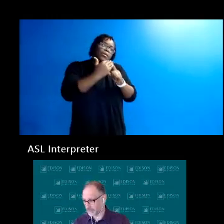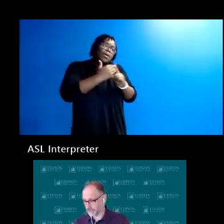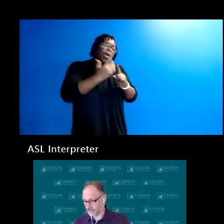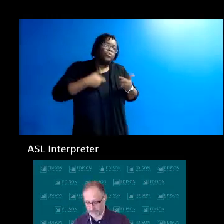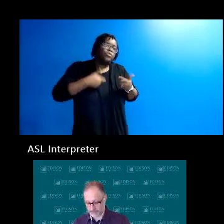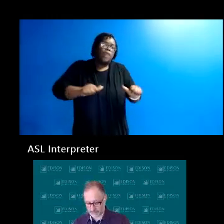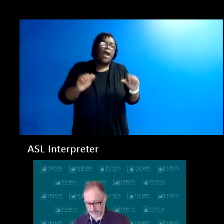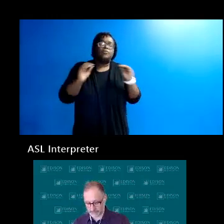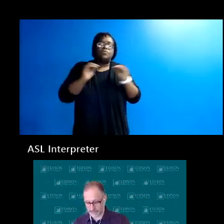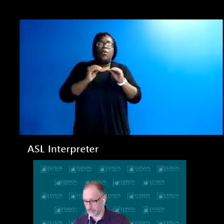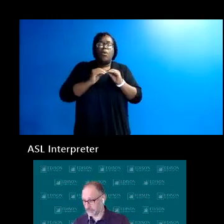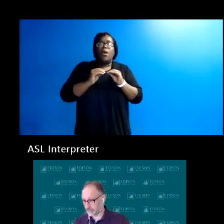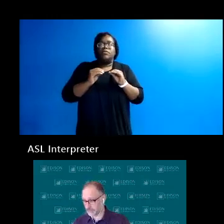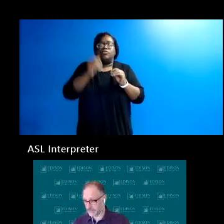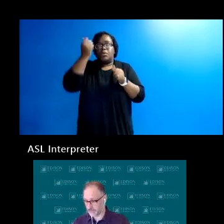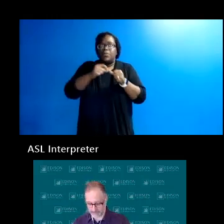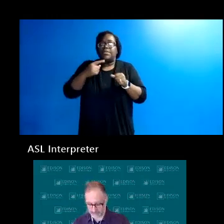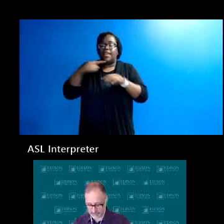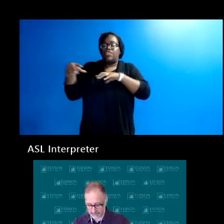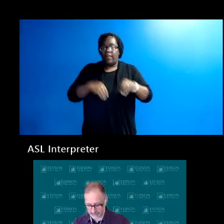Okay, thank you, Jude.